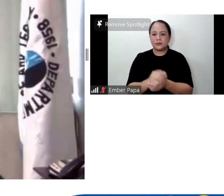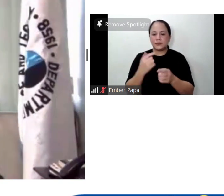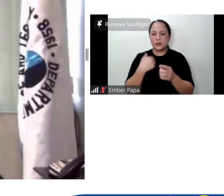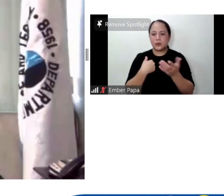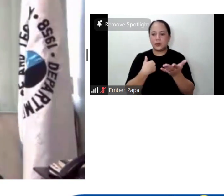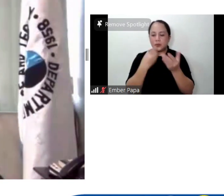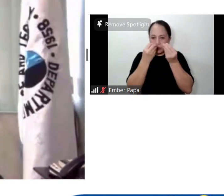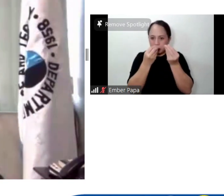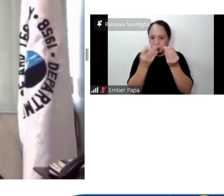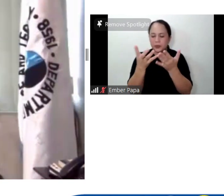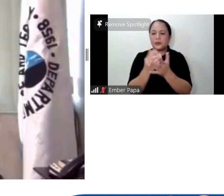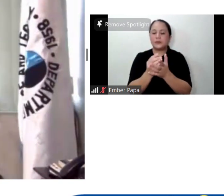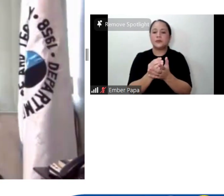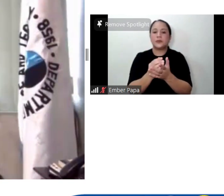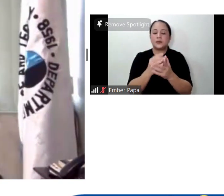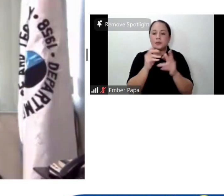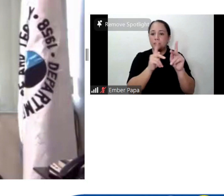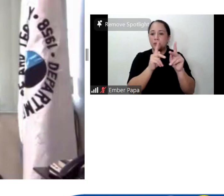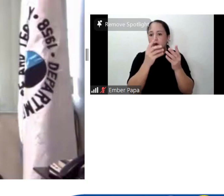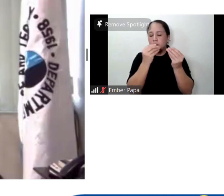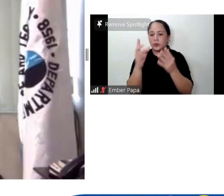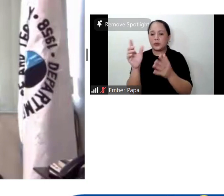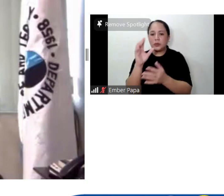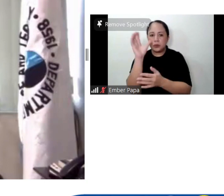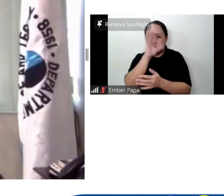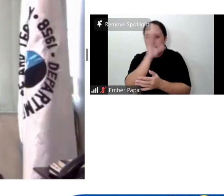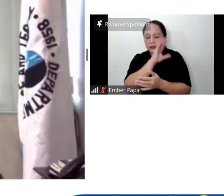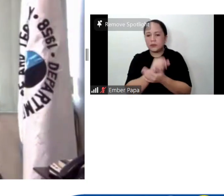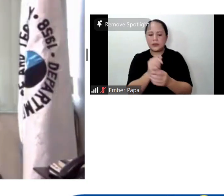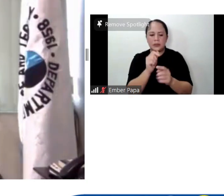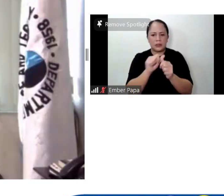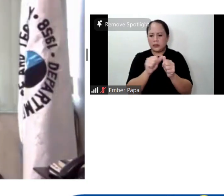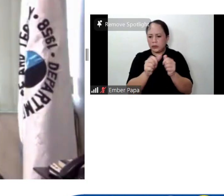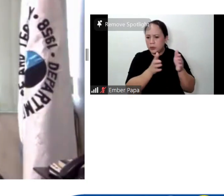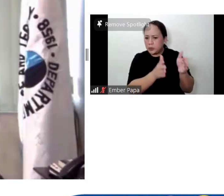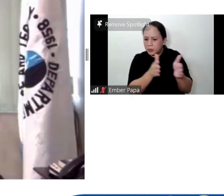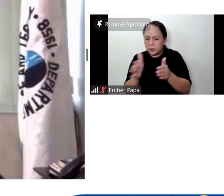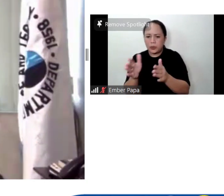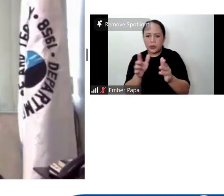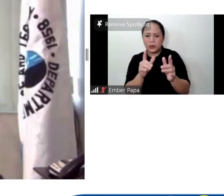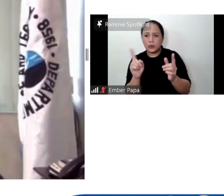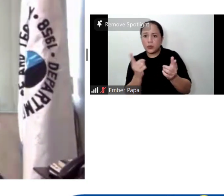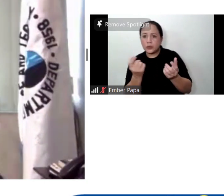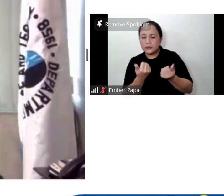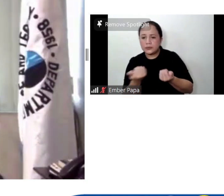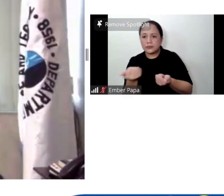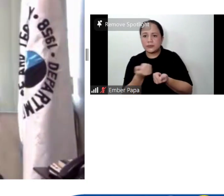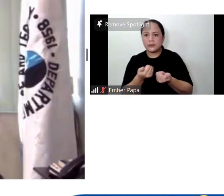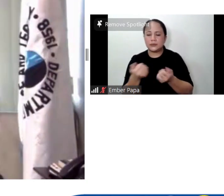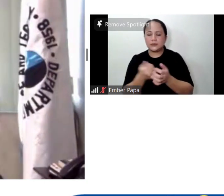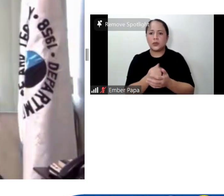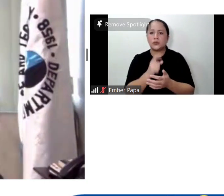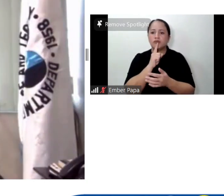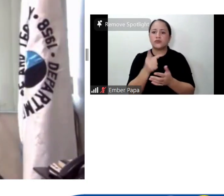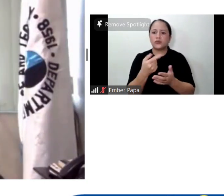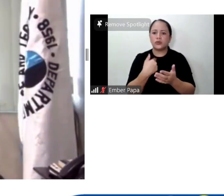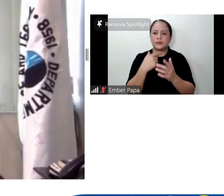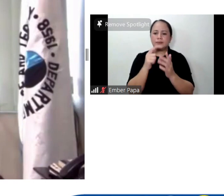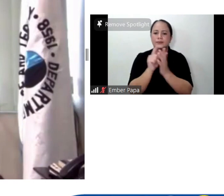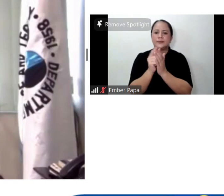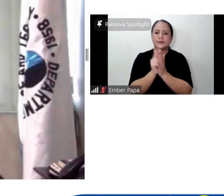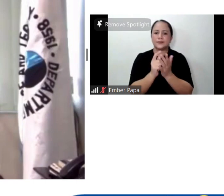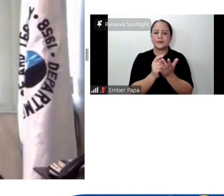the information they are seeking in whatever format it is available. Indeed,